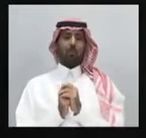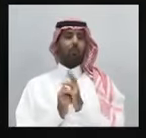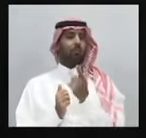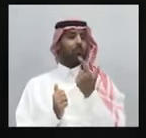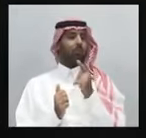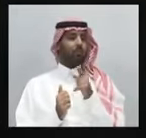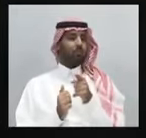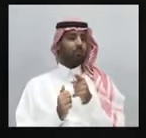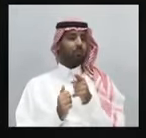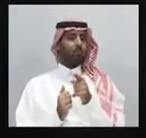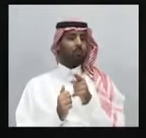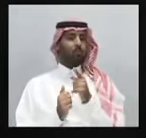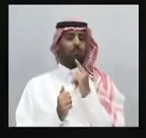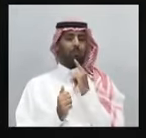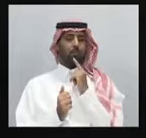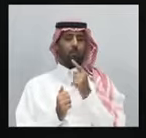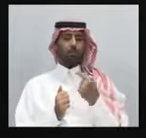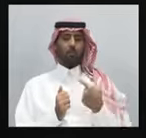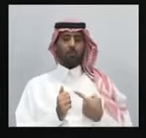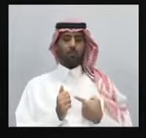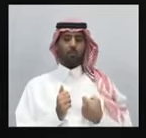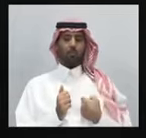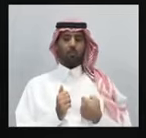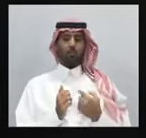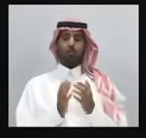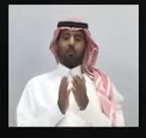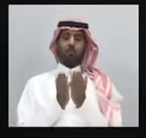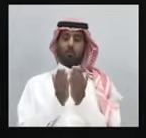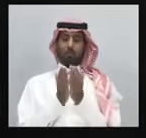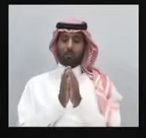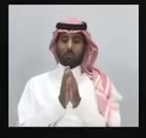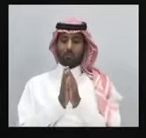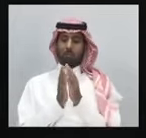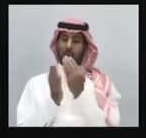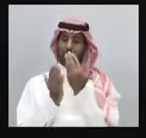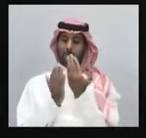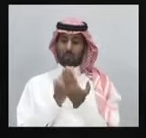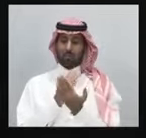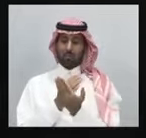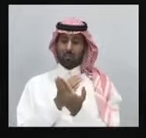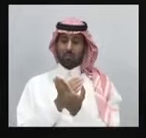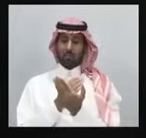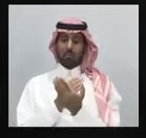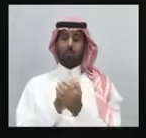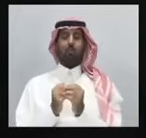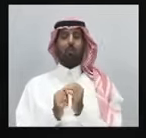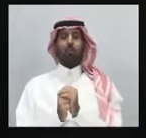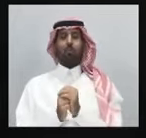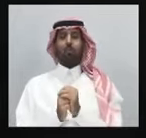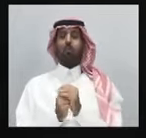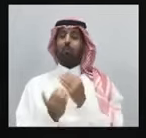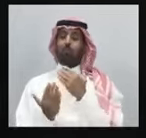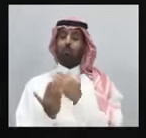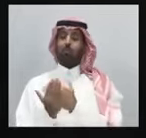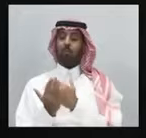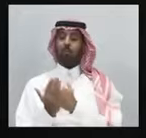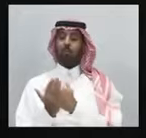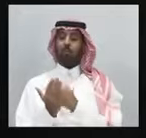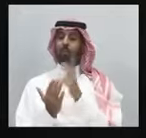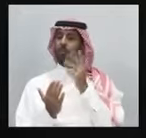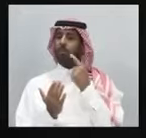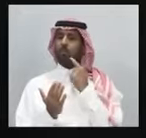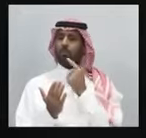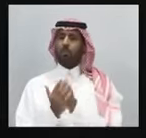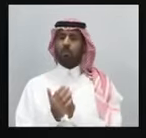it? We call this a cover letter. We call it a cover letter. What is a cover